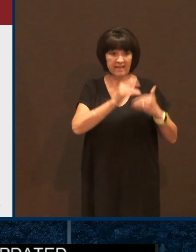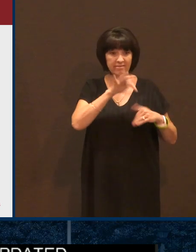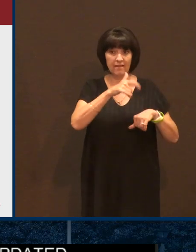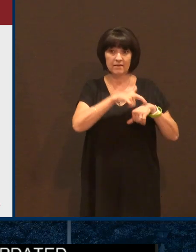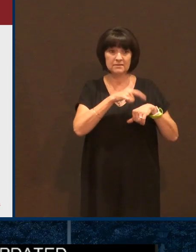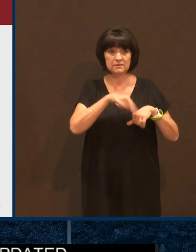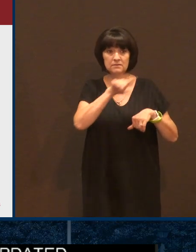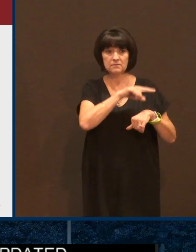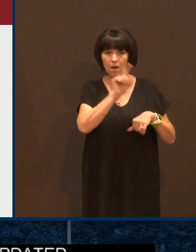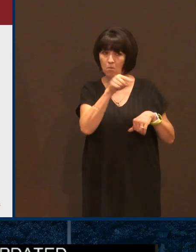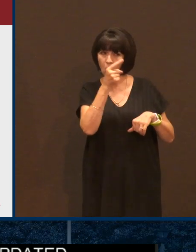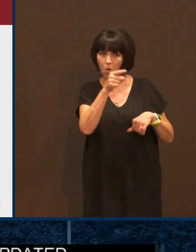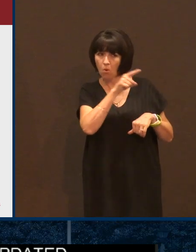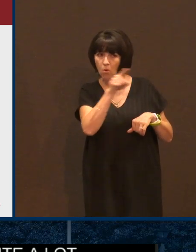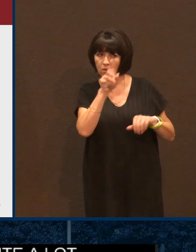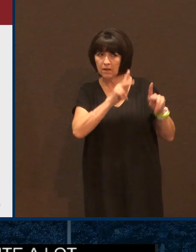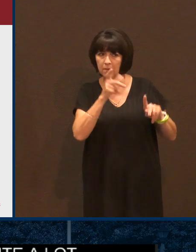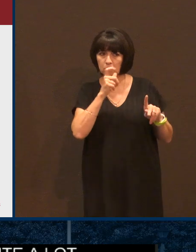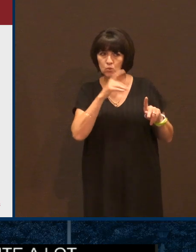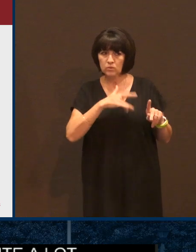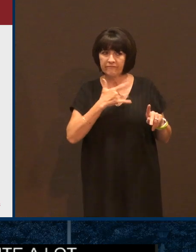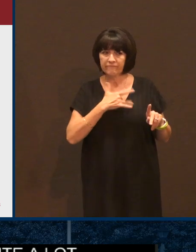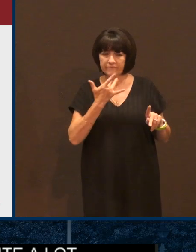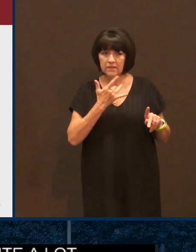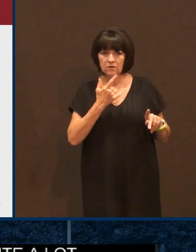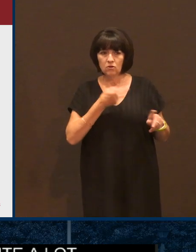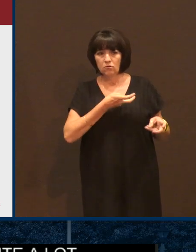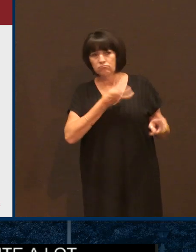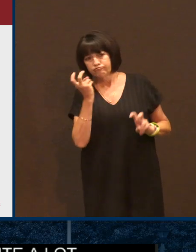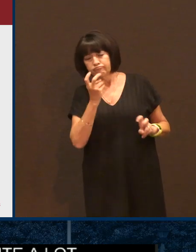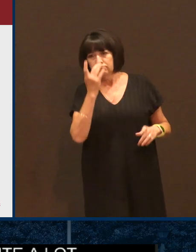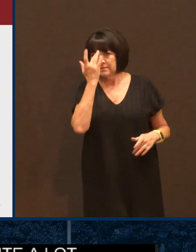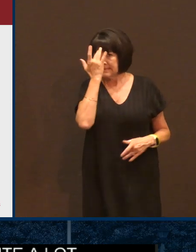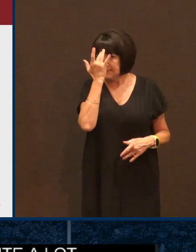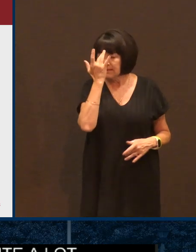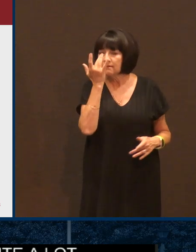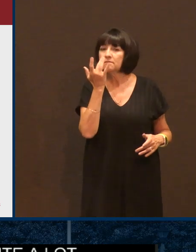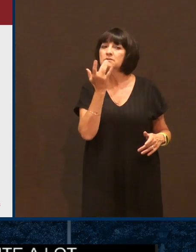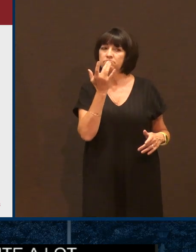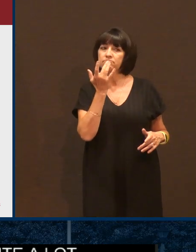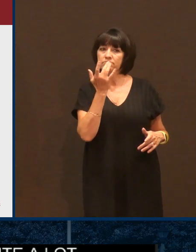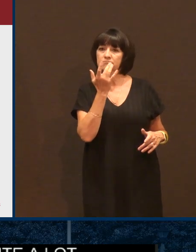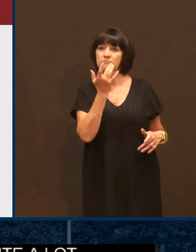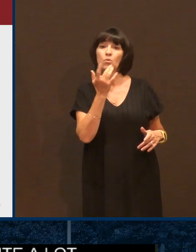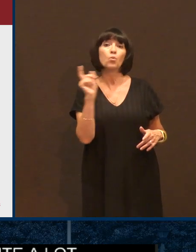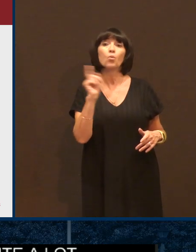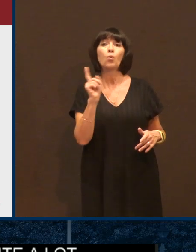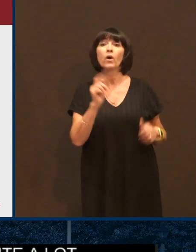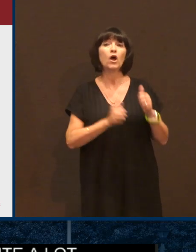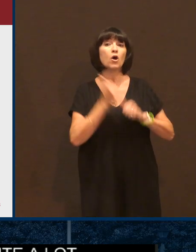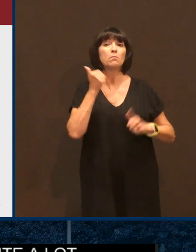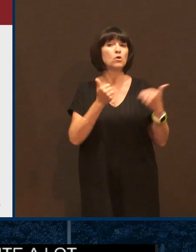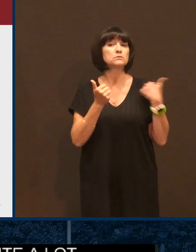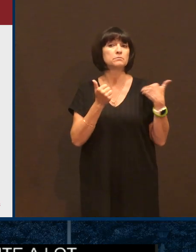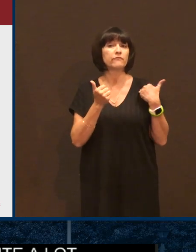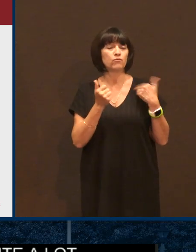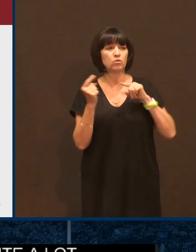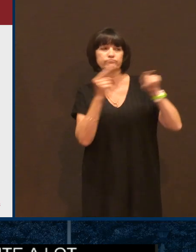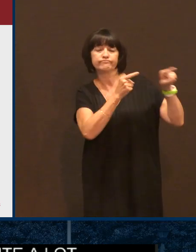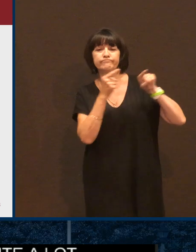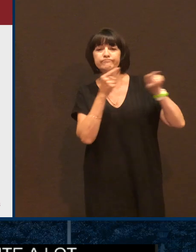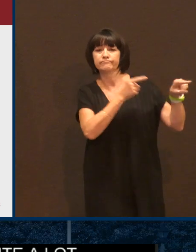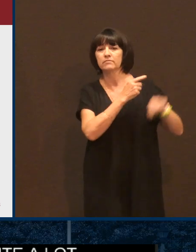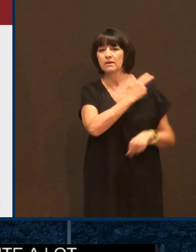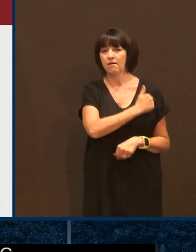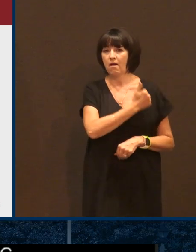people. For quite some time, our hospitals were really central and key to our being able to do